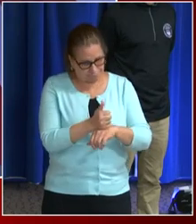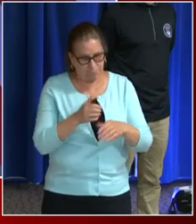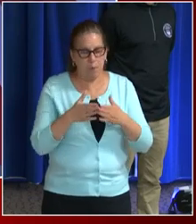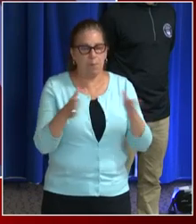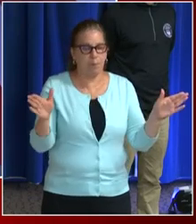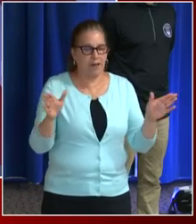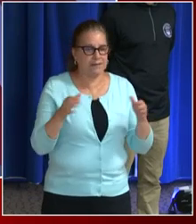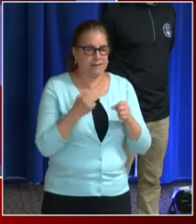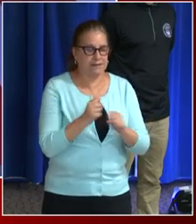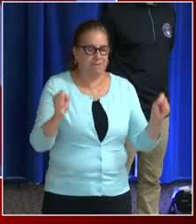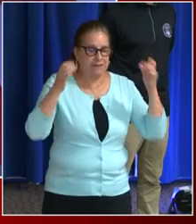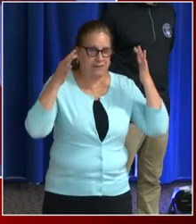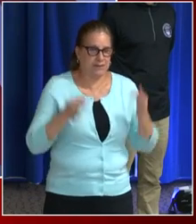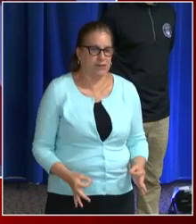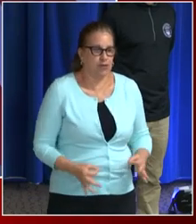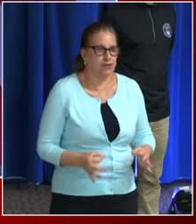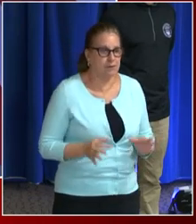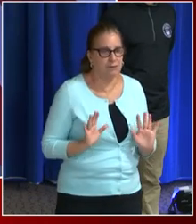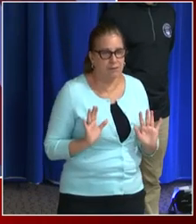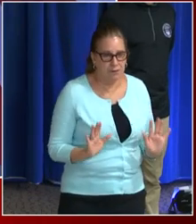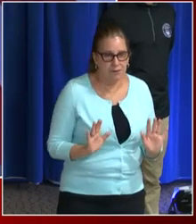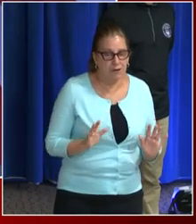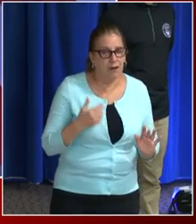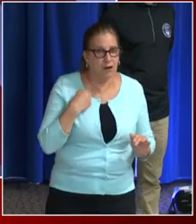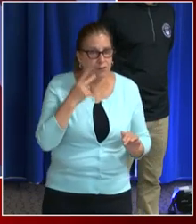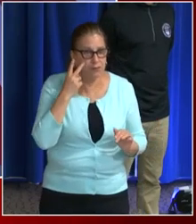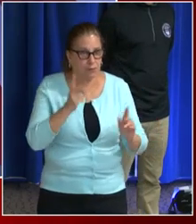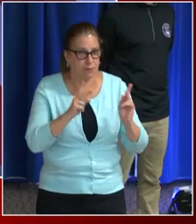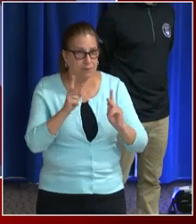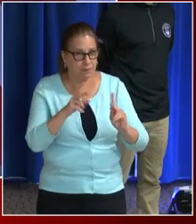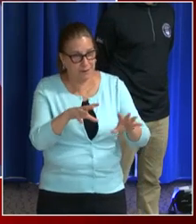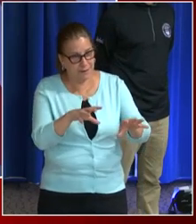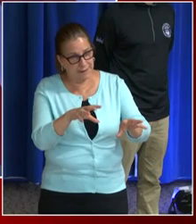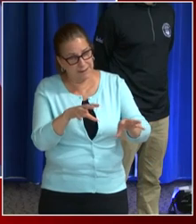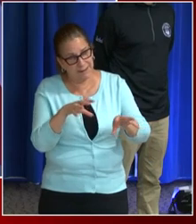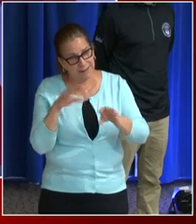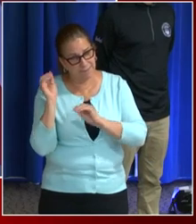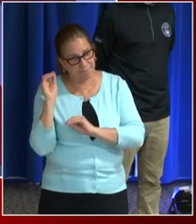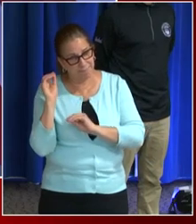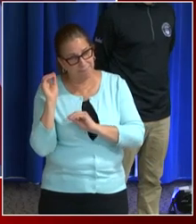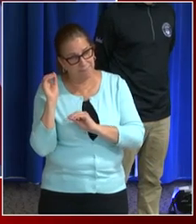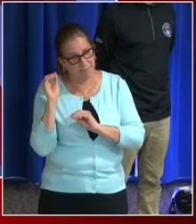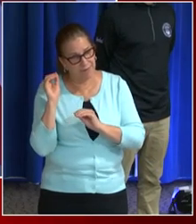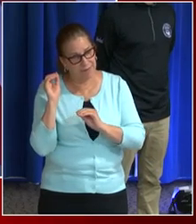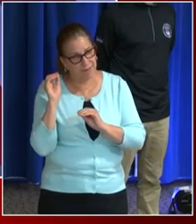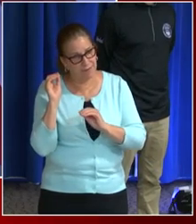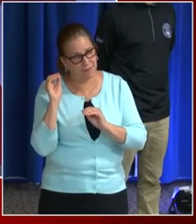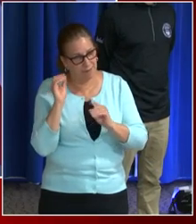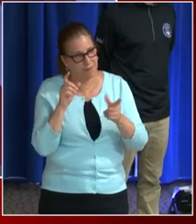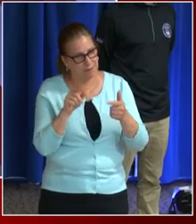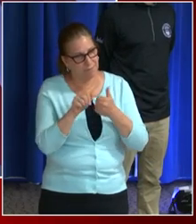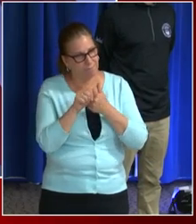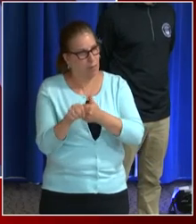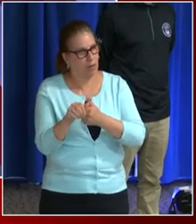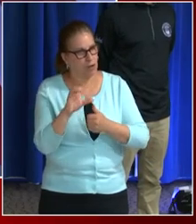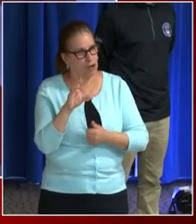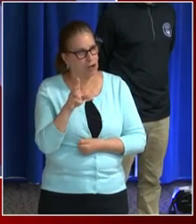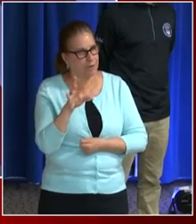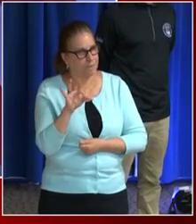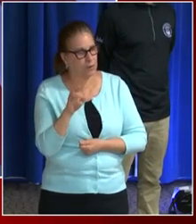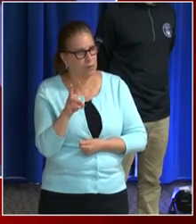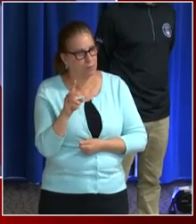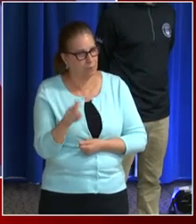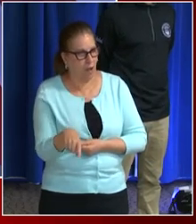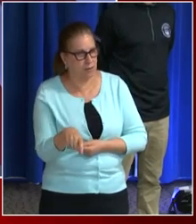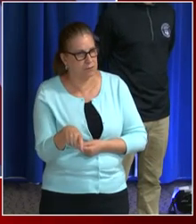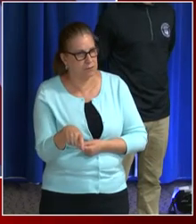we saw people leaving to be compliant with the curfew. And when that happens, that